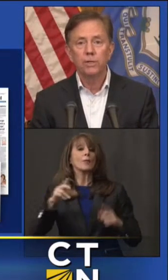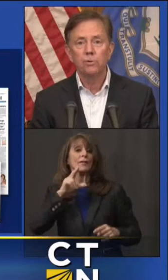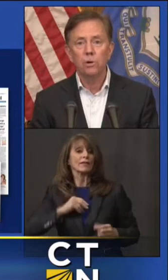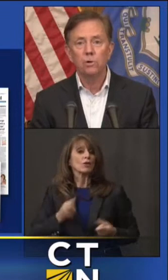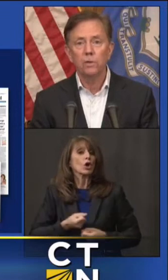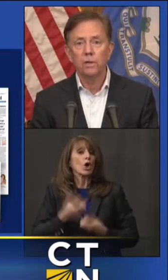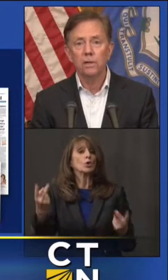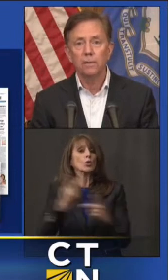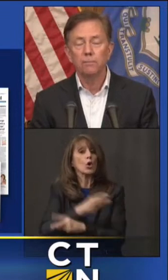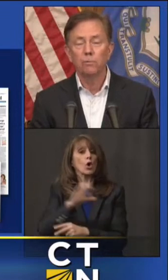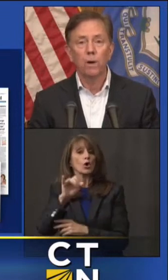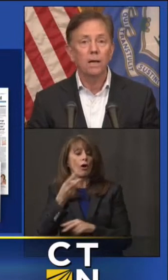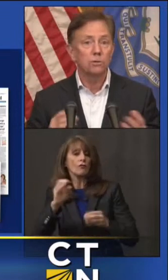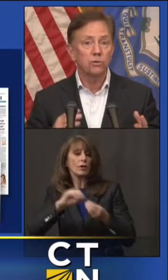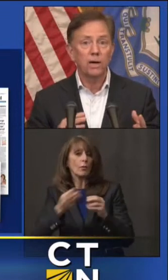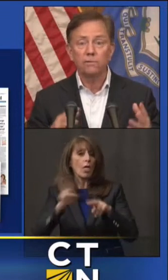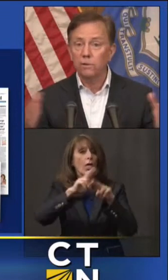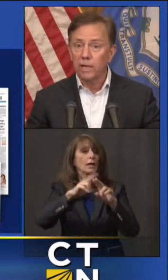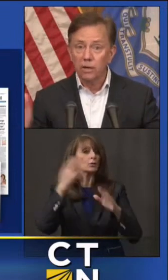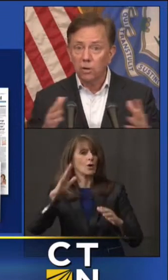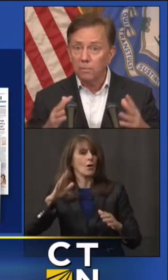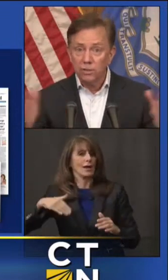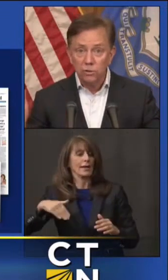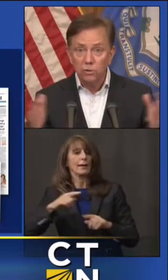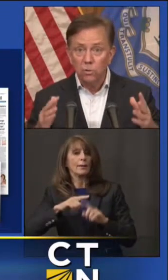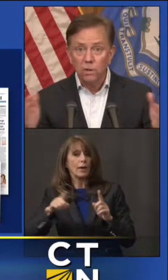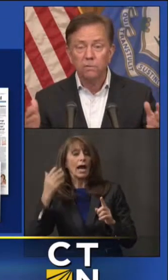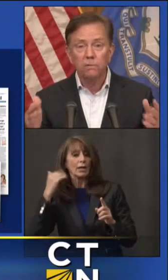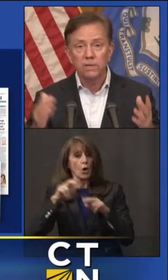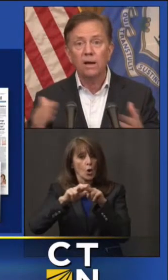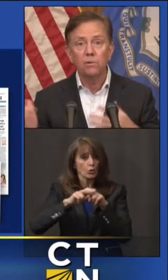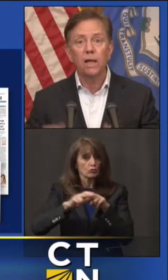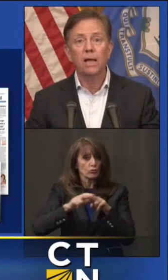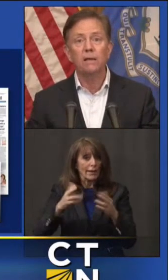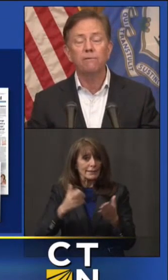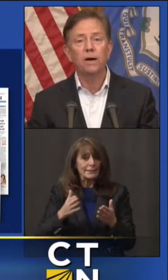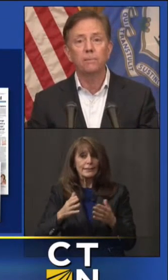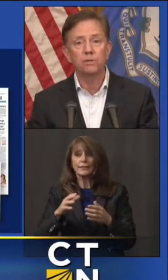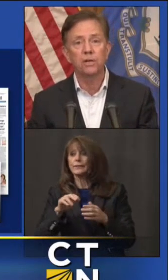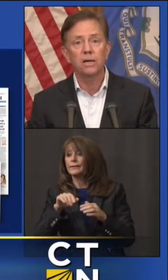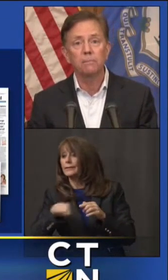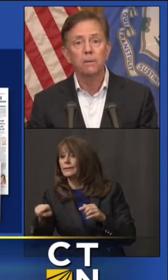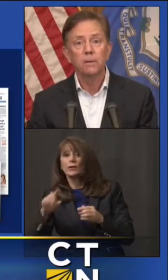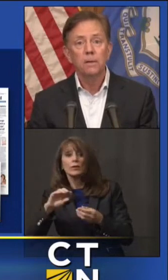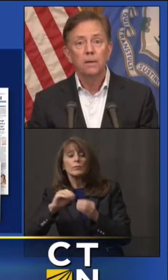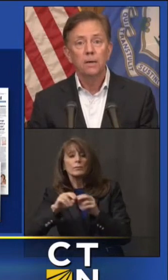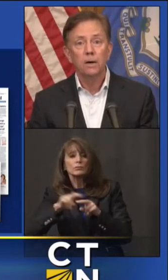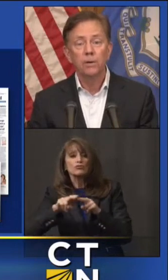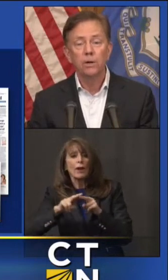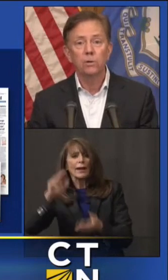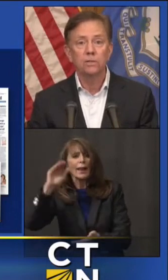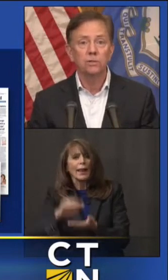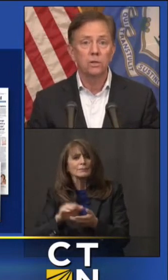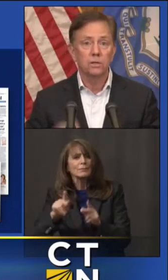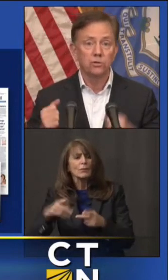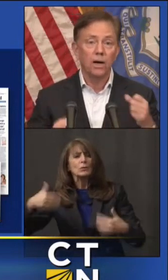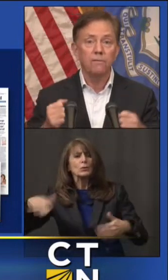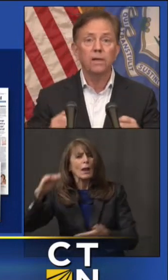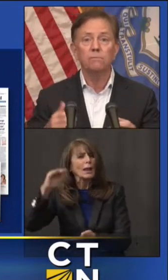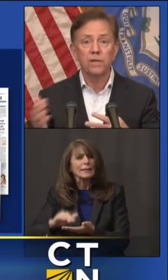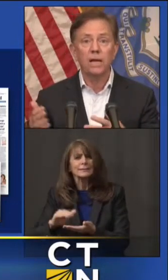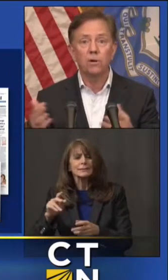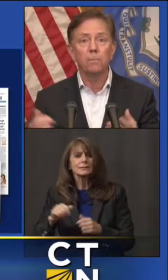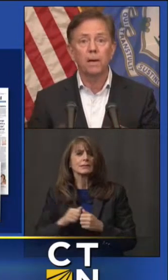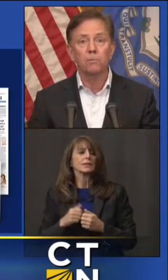we do know that rail travel here on Metro North down 85%. We know that